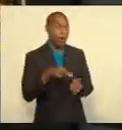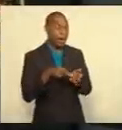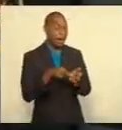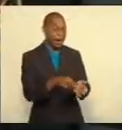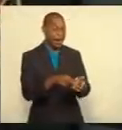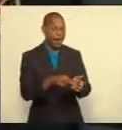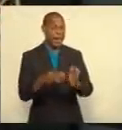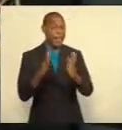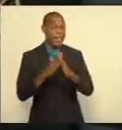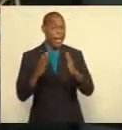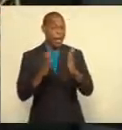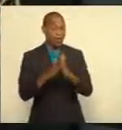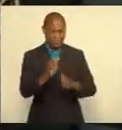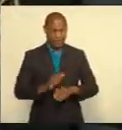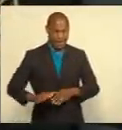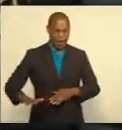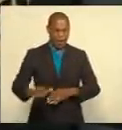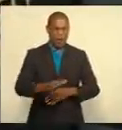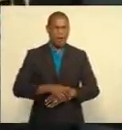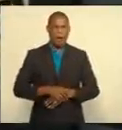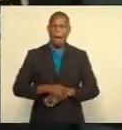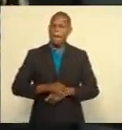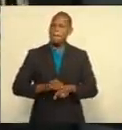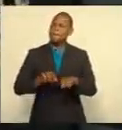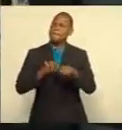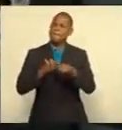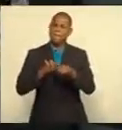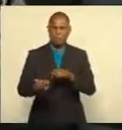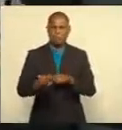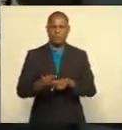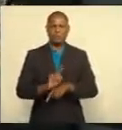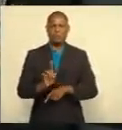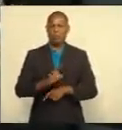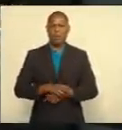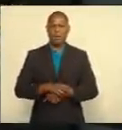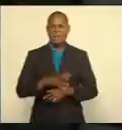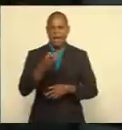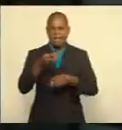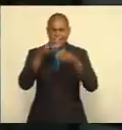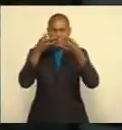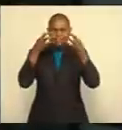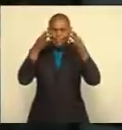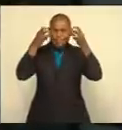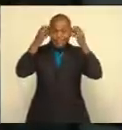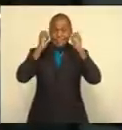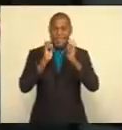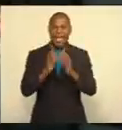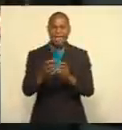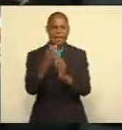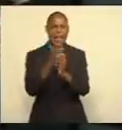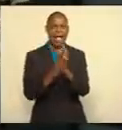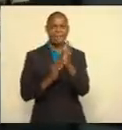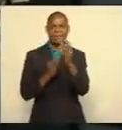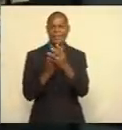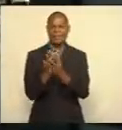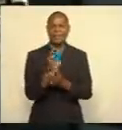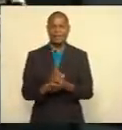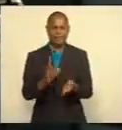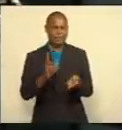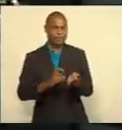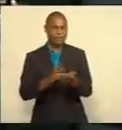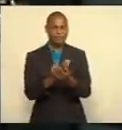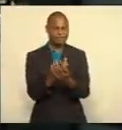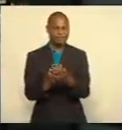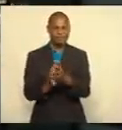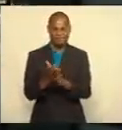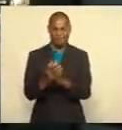saw was that majority of Fijians wore masks, had hand gloves, and were carrying with them hand sanitizers. But it was